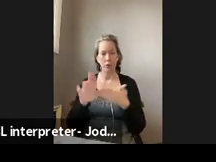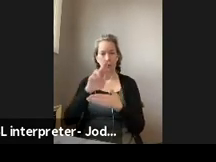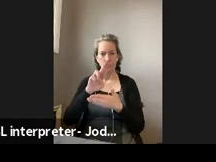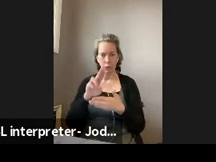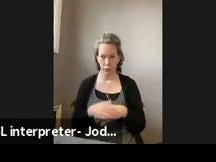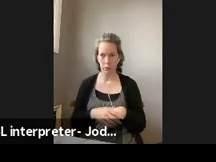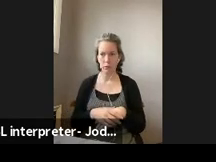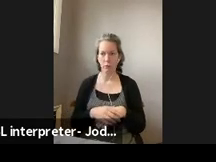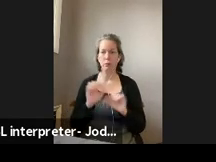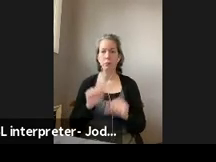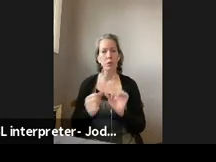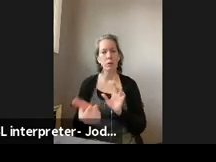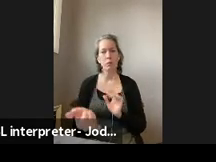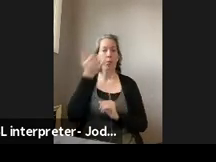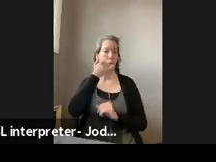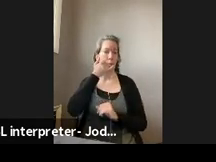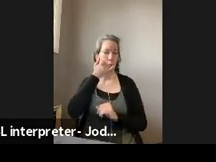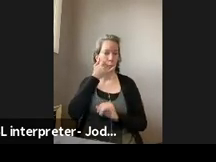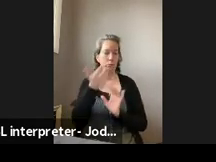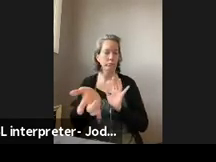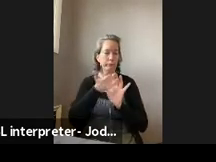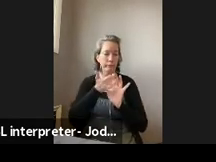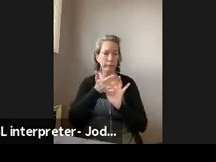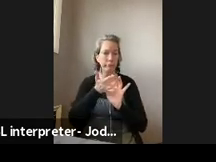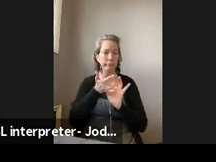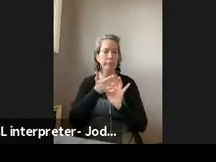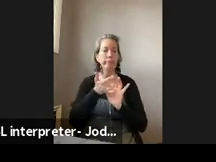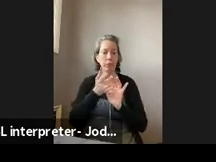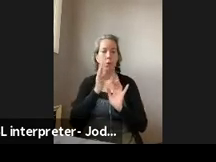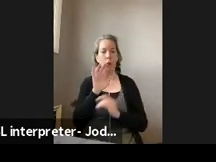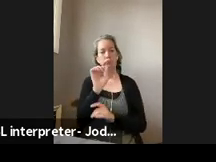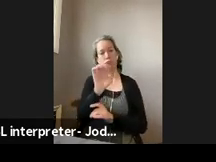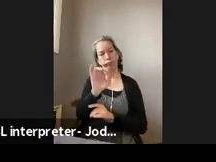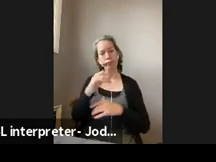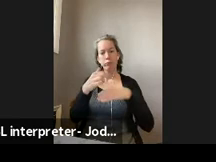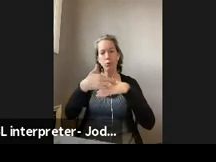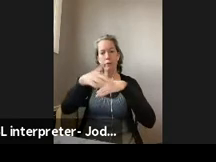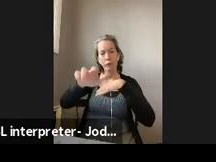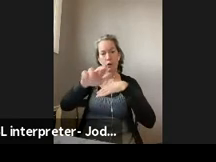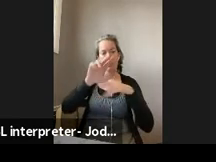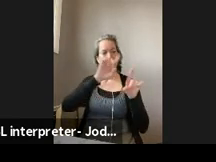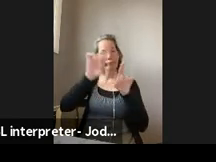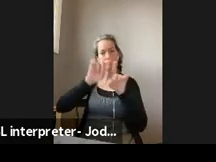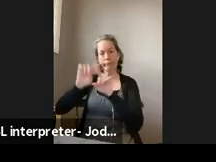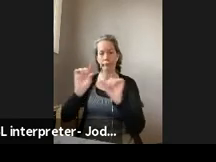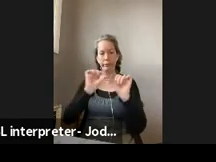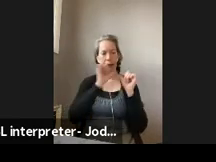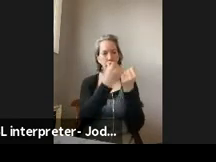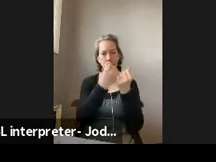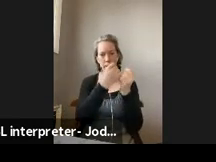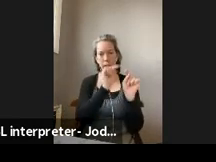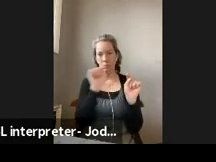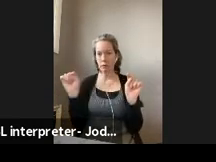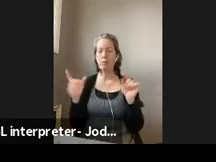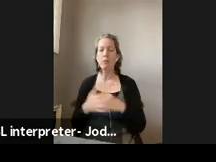You can call in and receive referrals to different resources, especially because we recognize that support